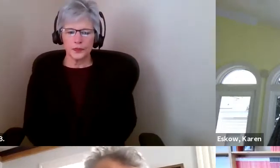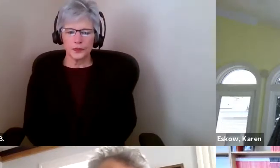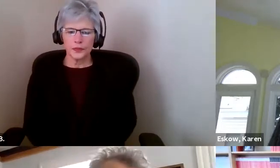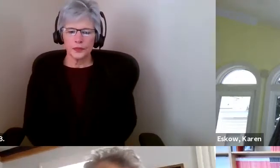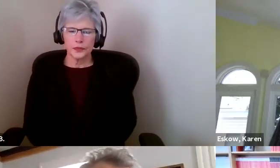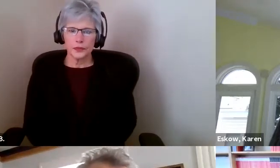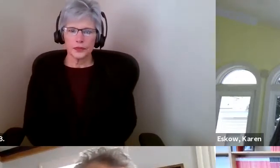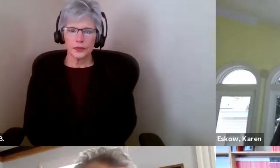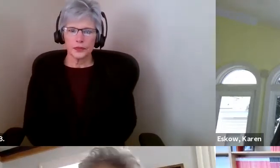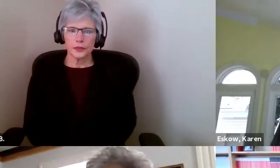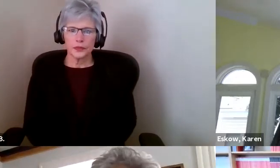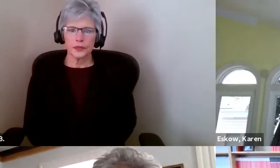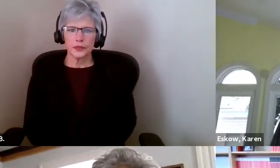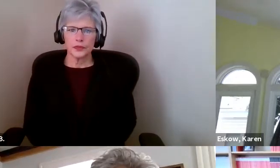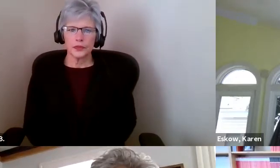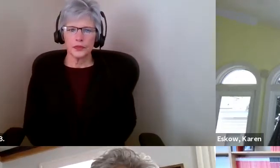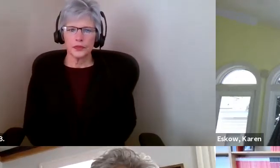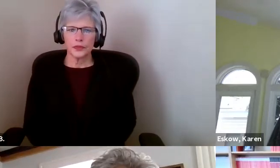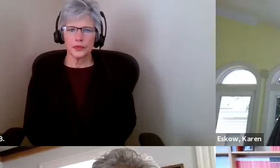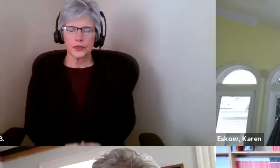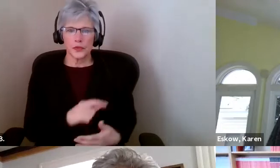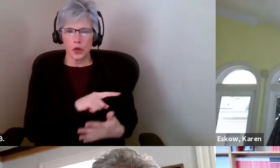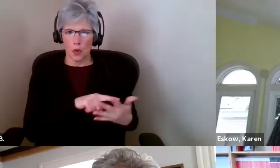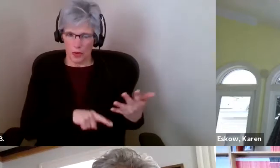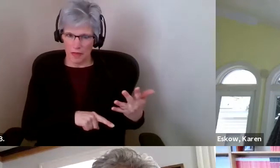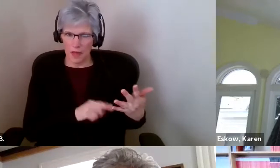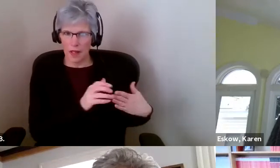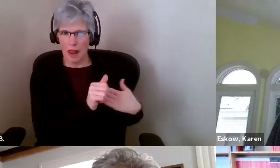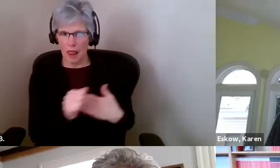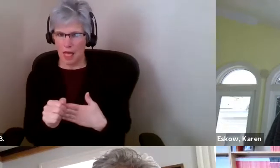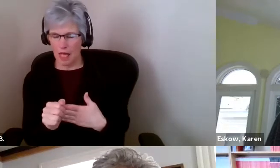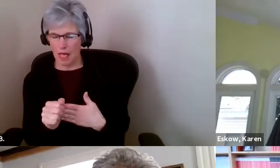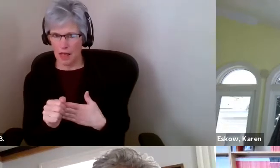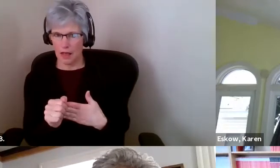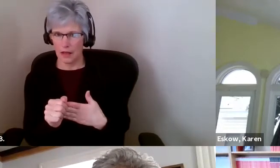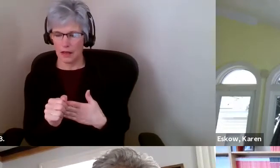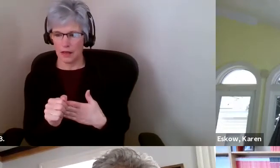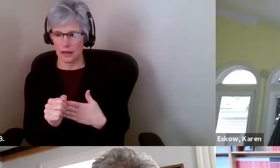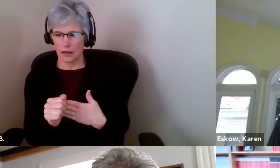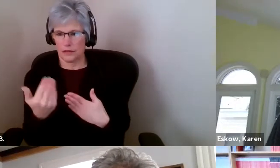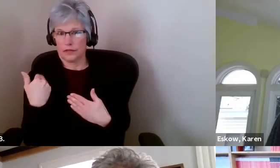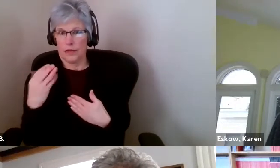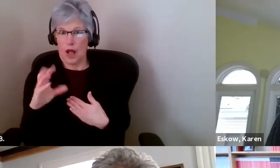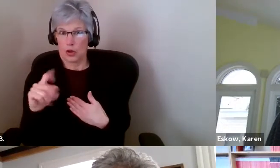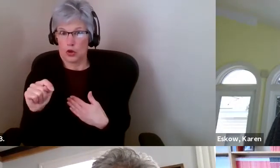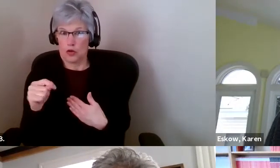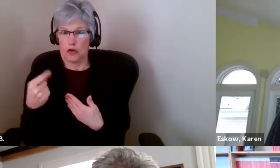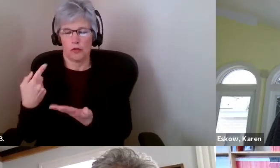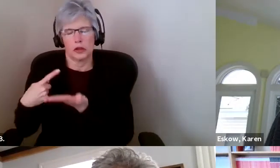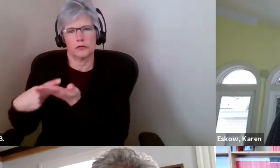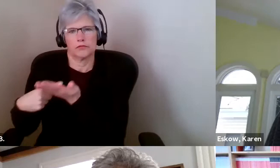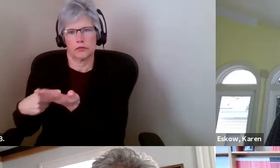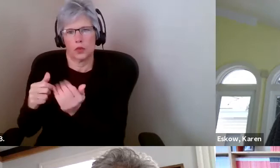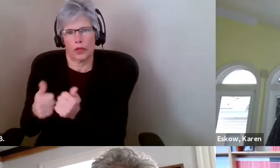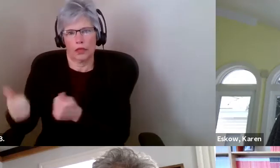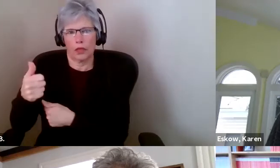that led me to, in October, to a conversation with the provost about